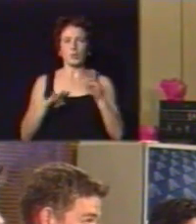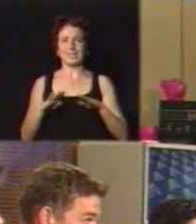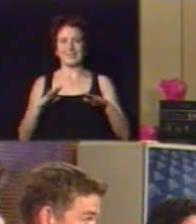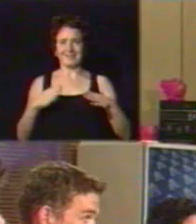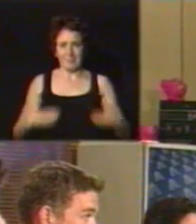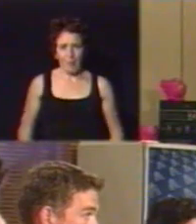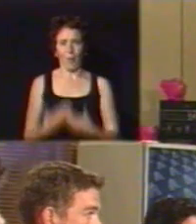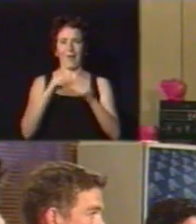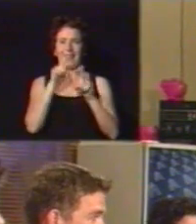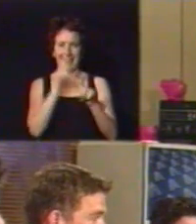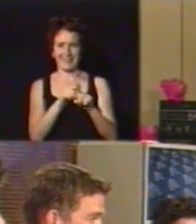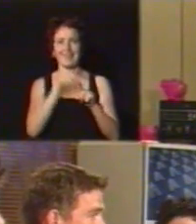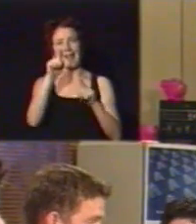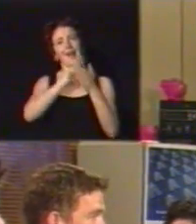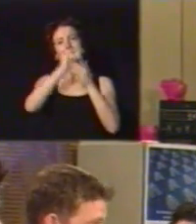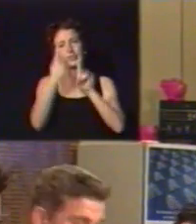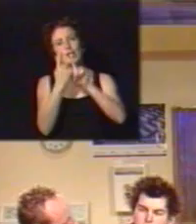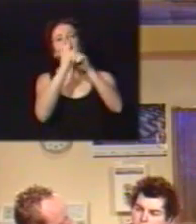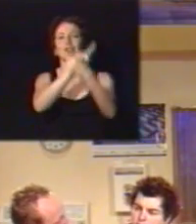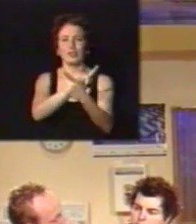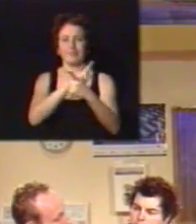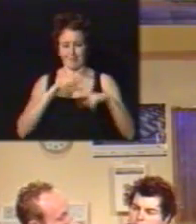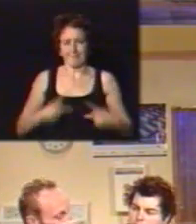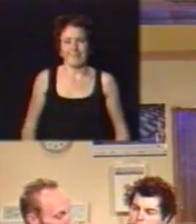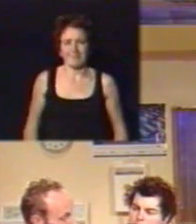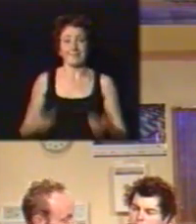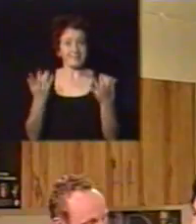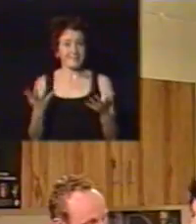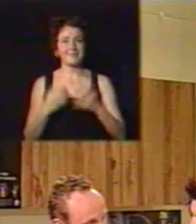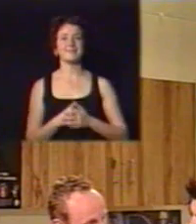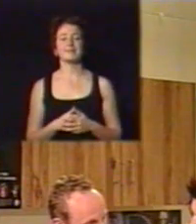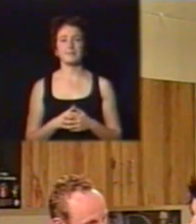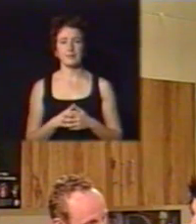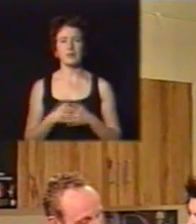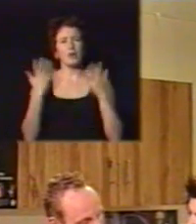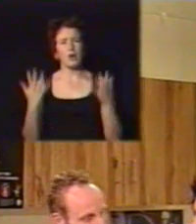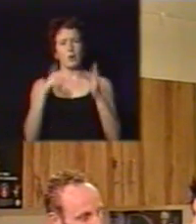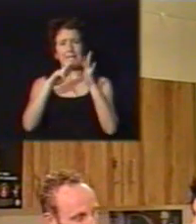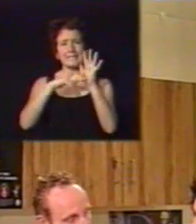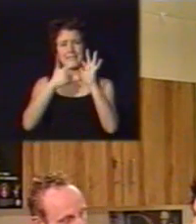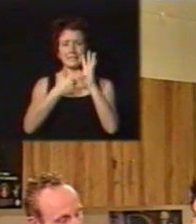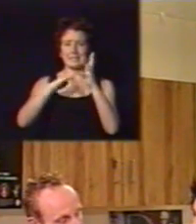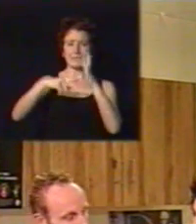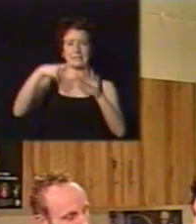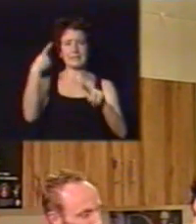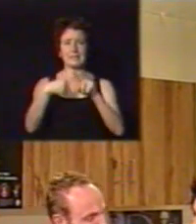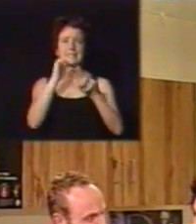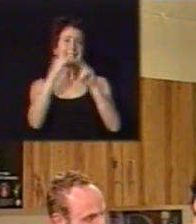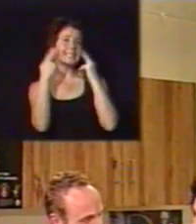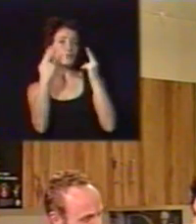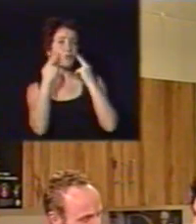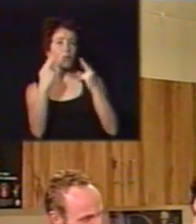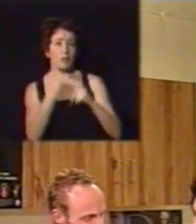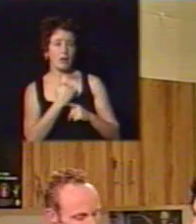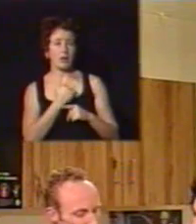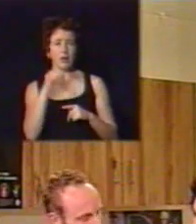X whatever and say that's it. Okay. Yeah, exactly. Can you say that before that intersex babies, they're not male or female? Does